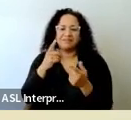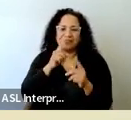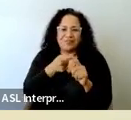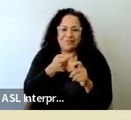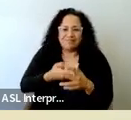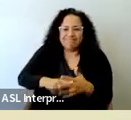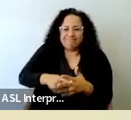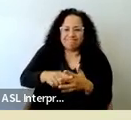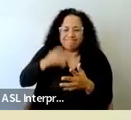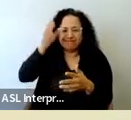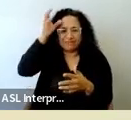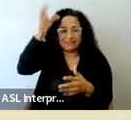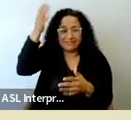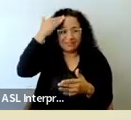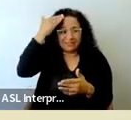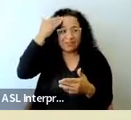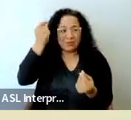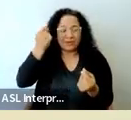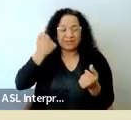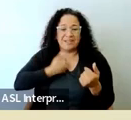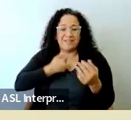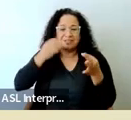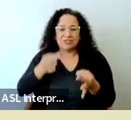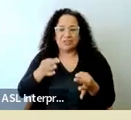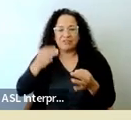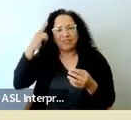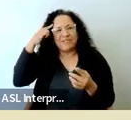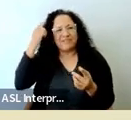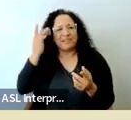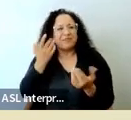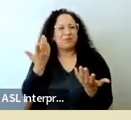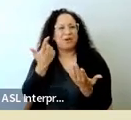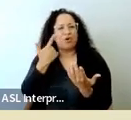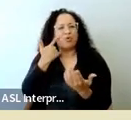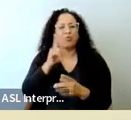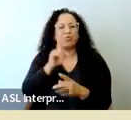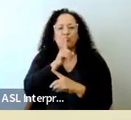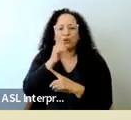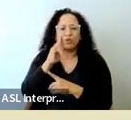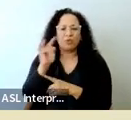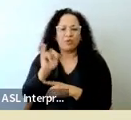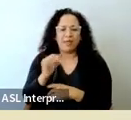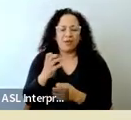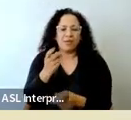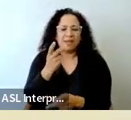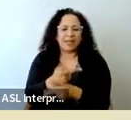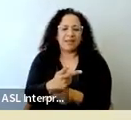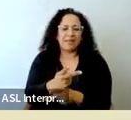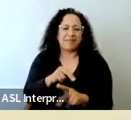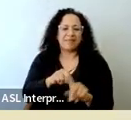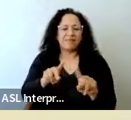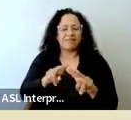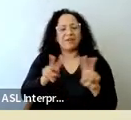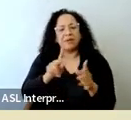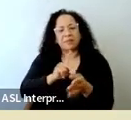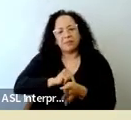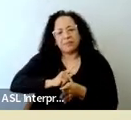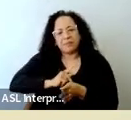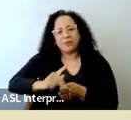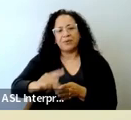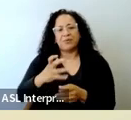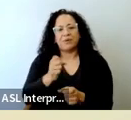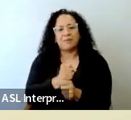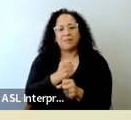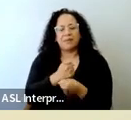just conceptually what self-determination is, but thinking of California, what would it really look like? And wanting to keep it very pure and wanting to make it